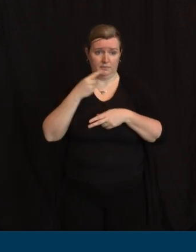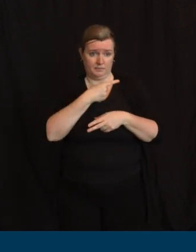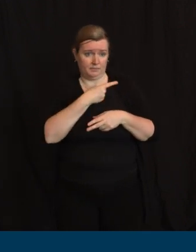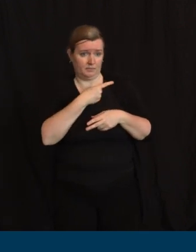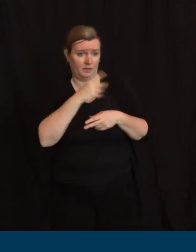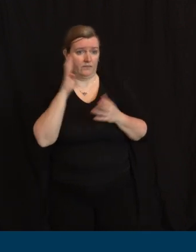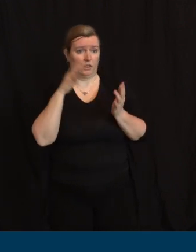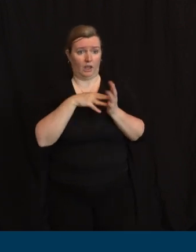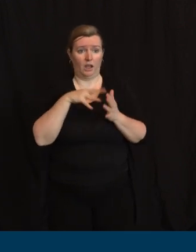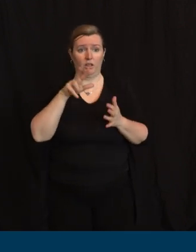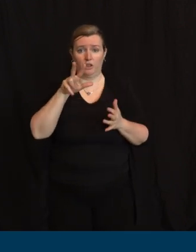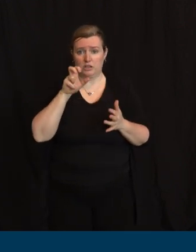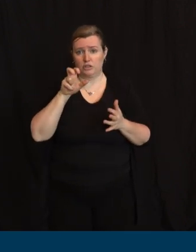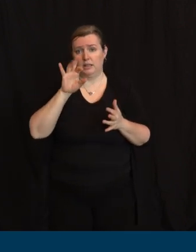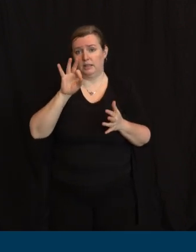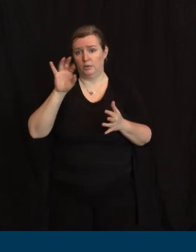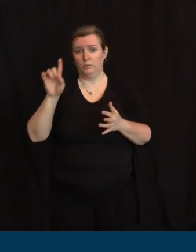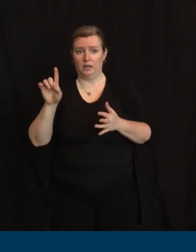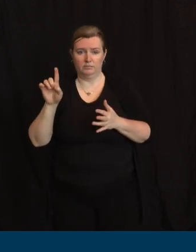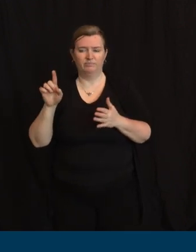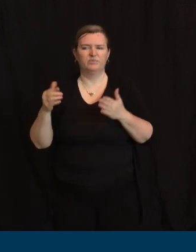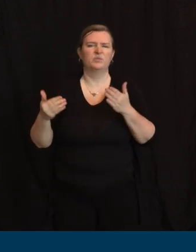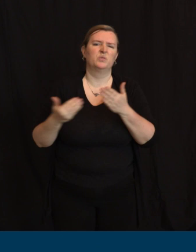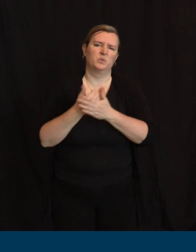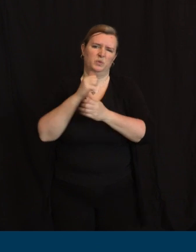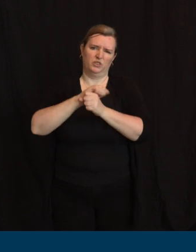4,391 new cases for a total of